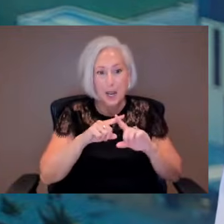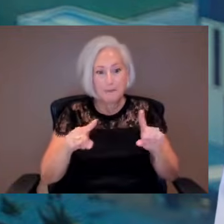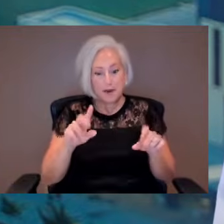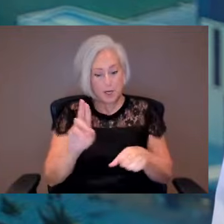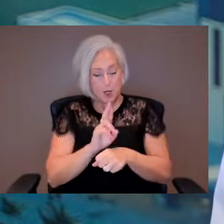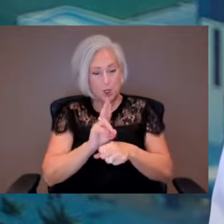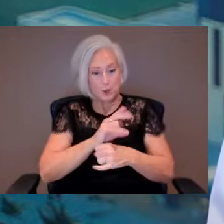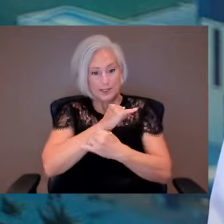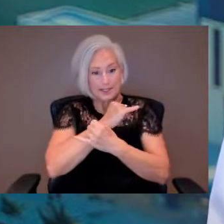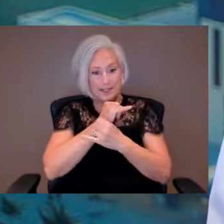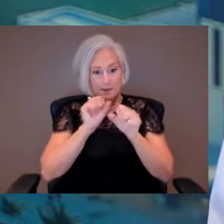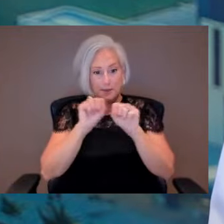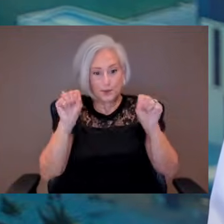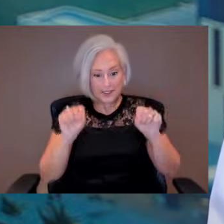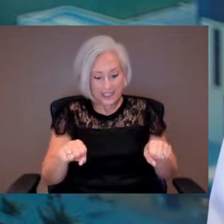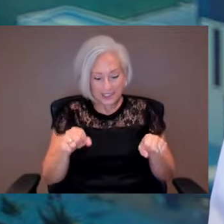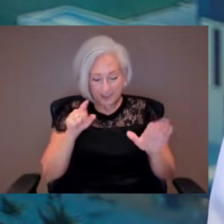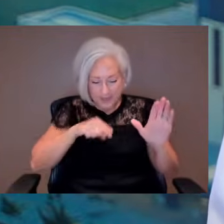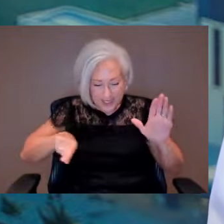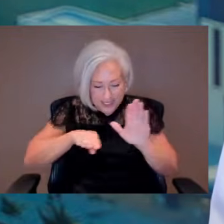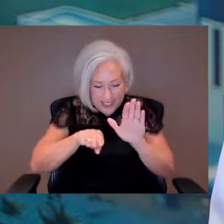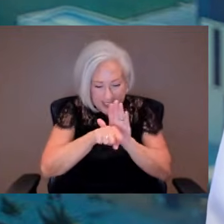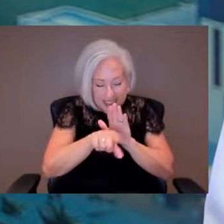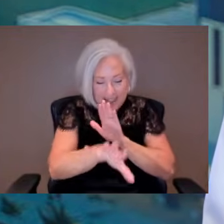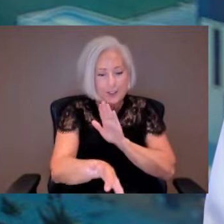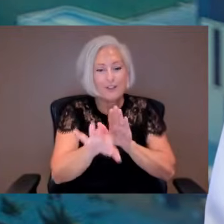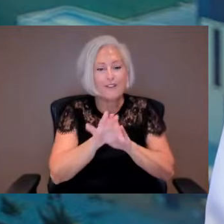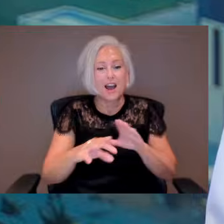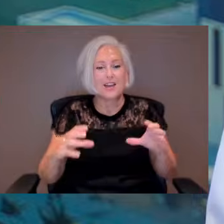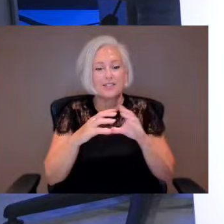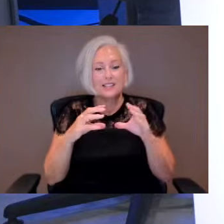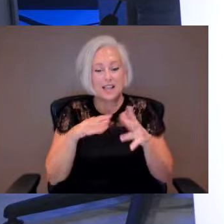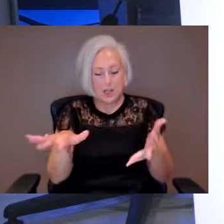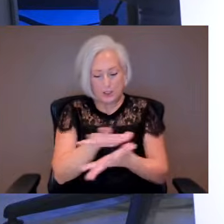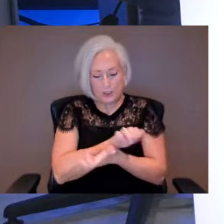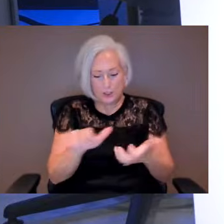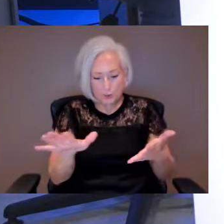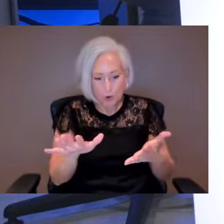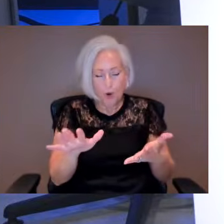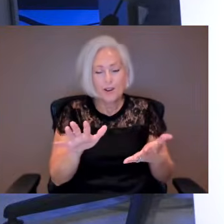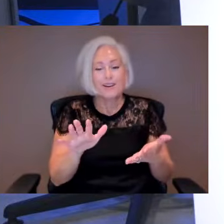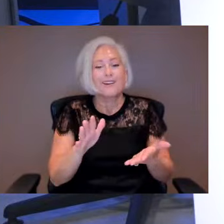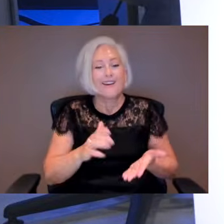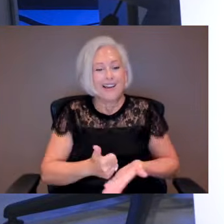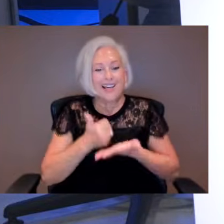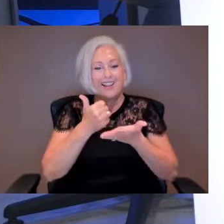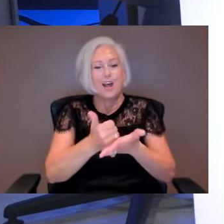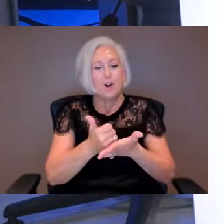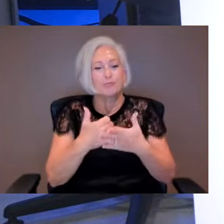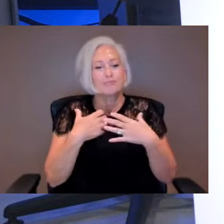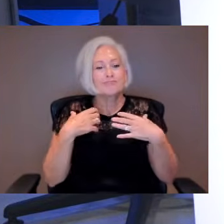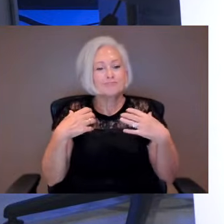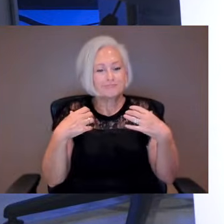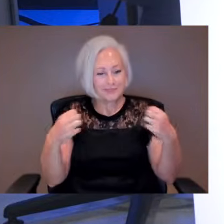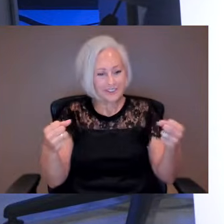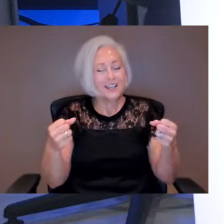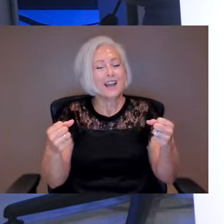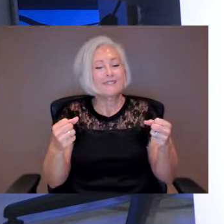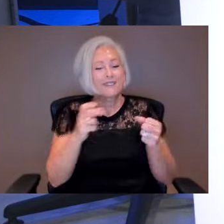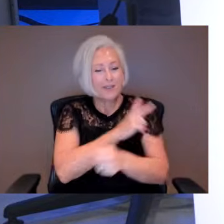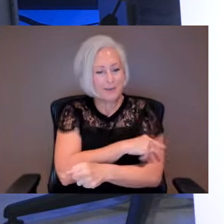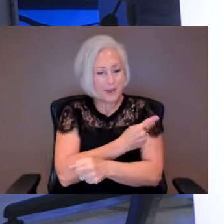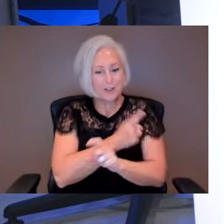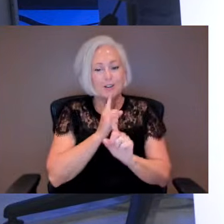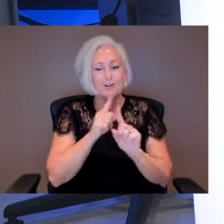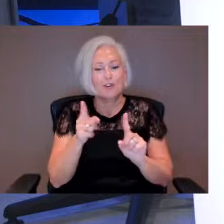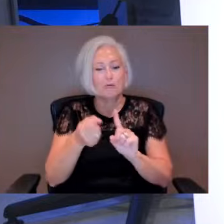taking root somewhere else and keep the person safe from a recurrence. Dr. Lee, 10 or 15 years ago, perhaps this might have been a different story in terms